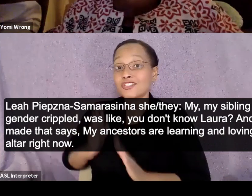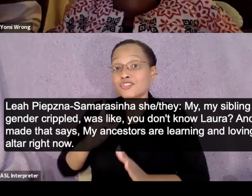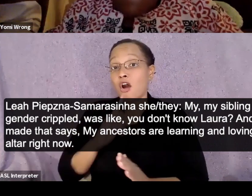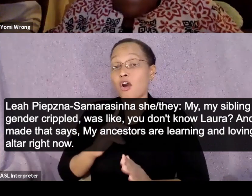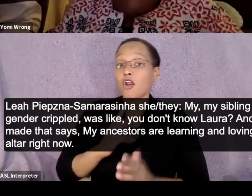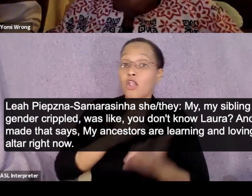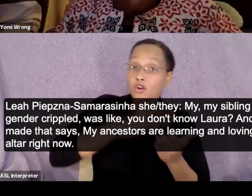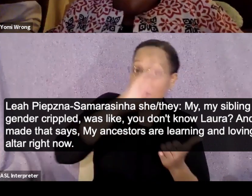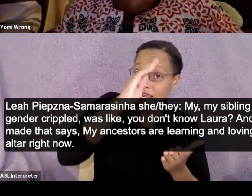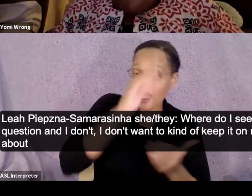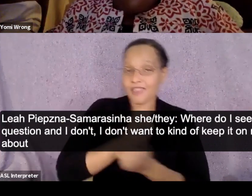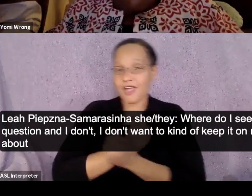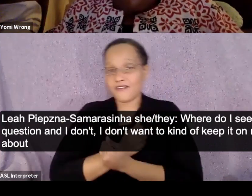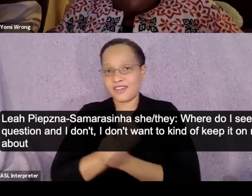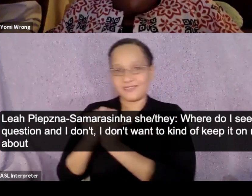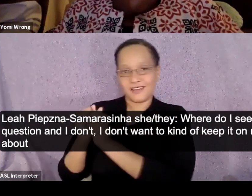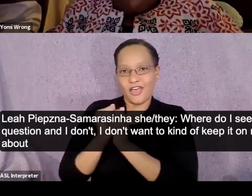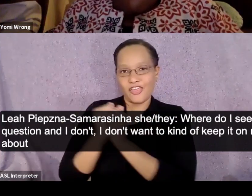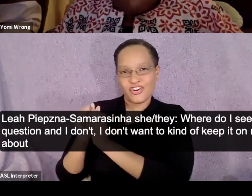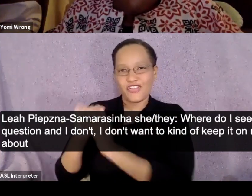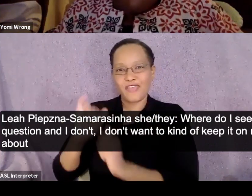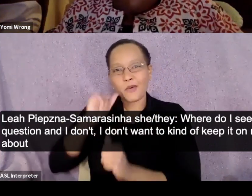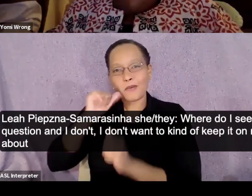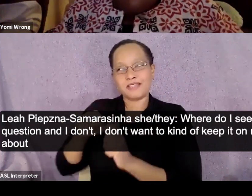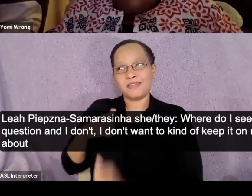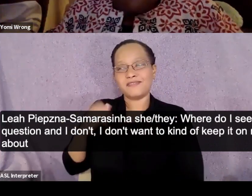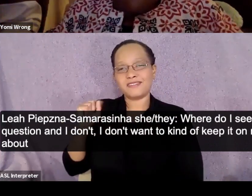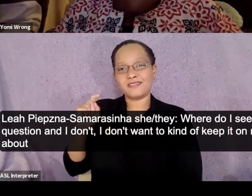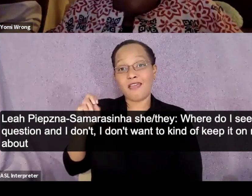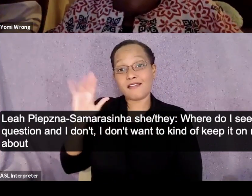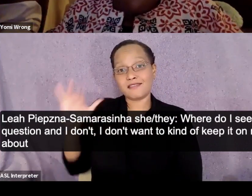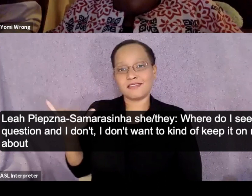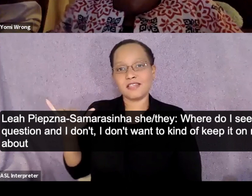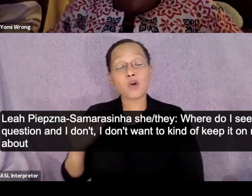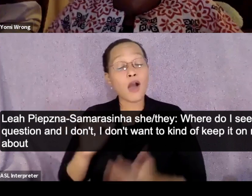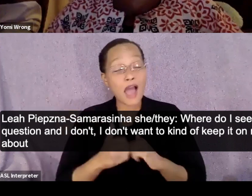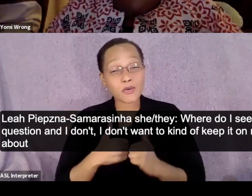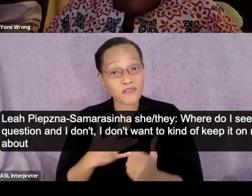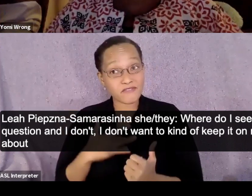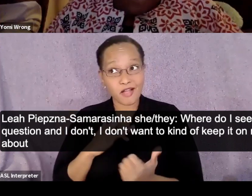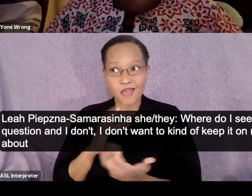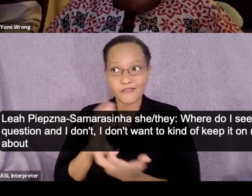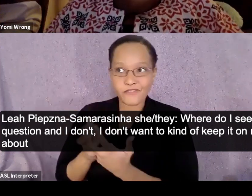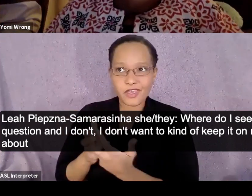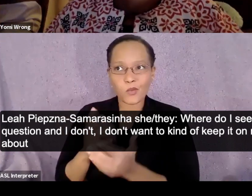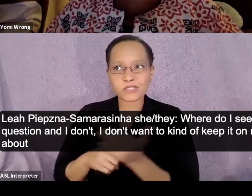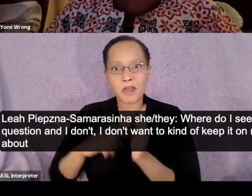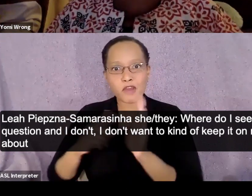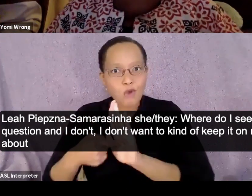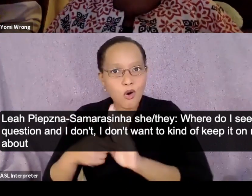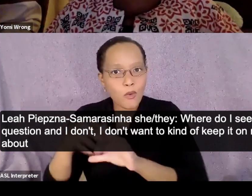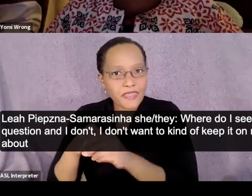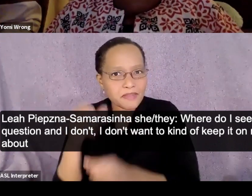now. Where do I sell myself in the movement? I think that's a really good question. And I don't want to kind of keep it on me. I kind of want to use